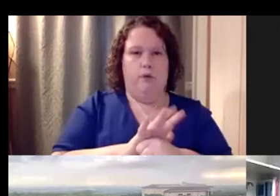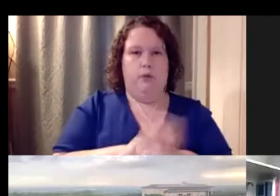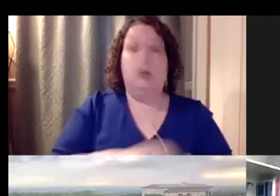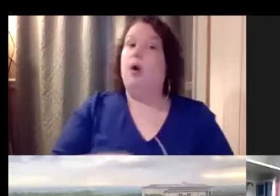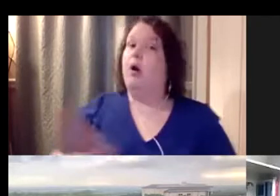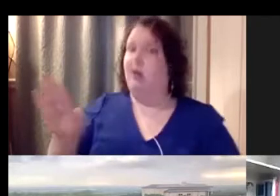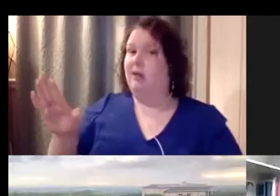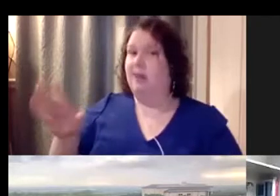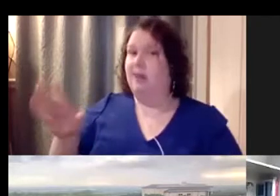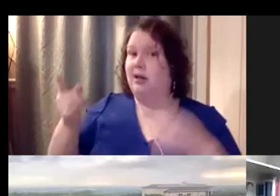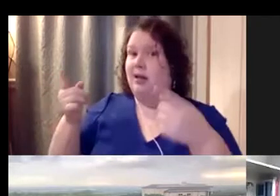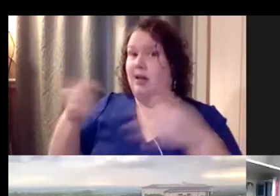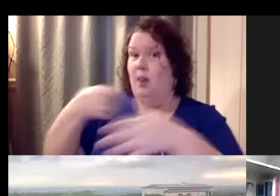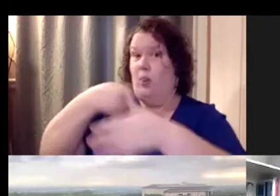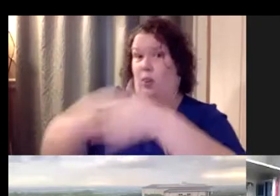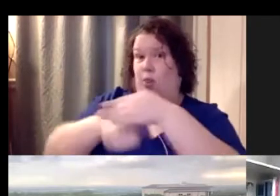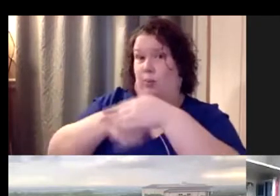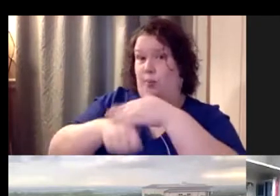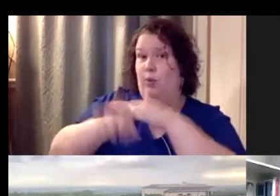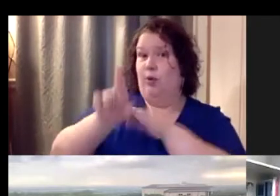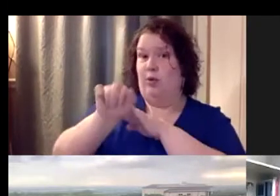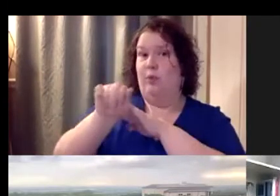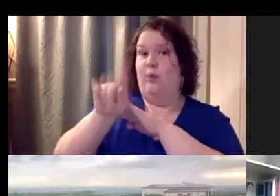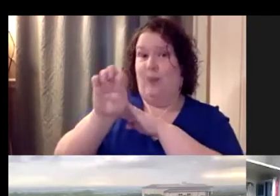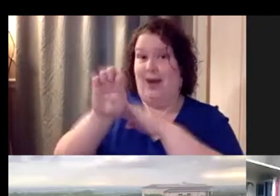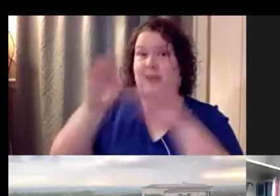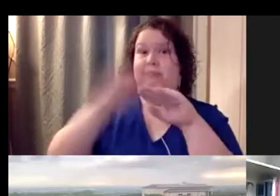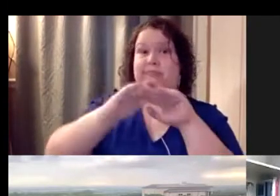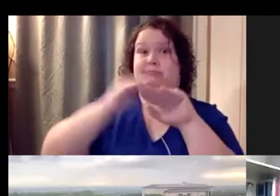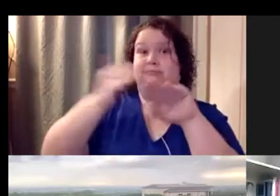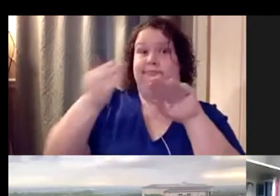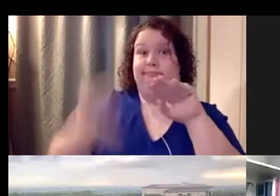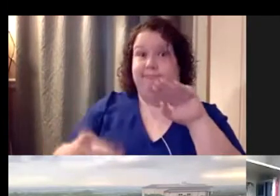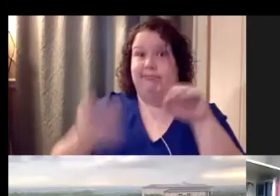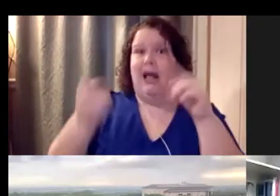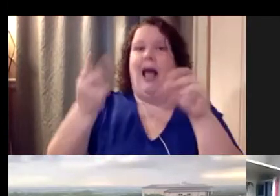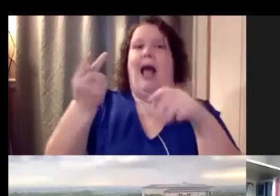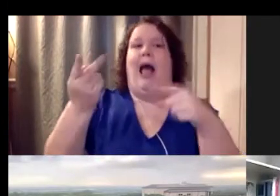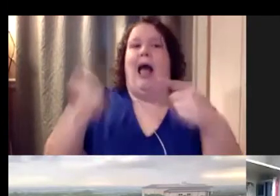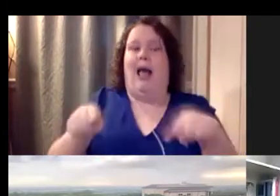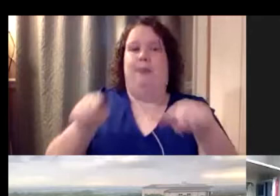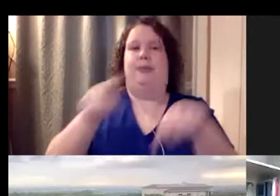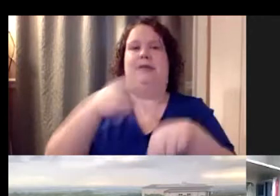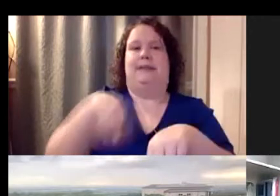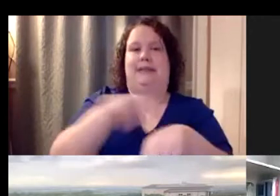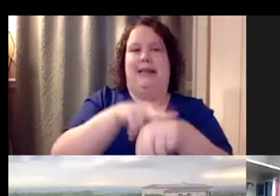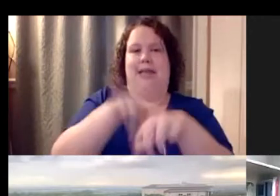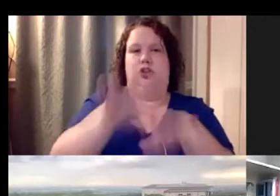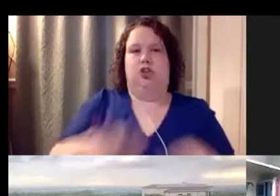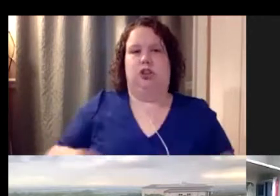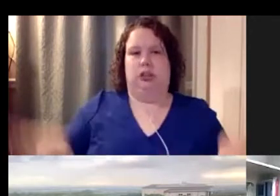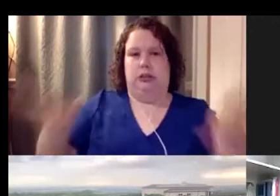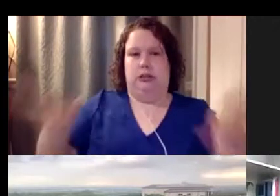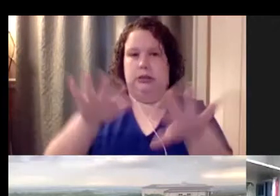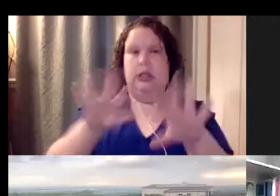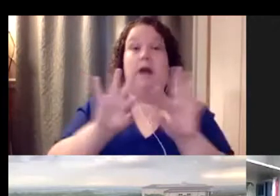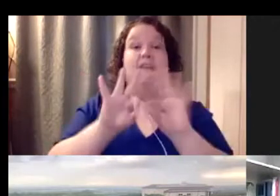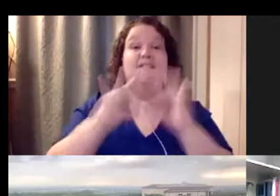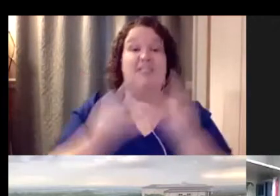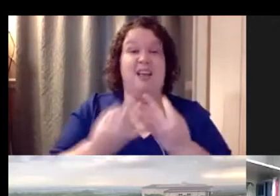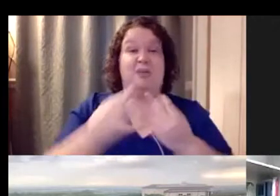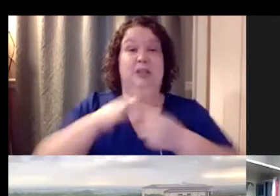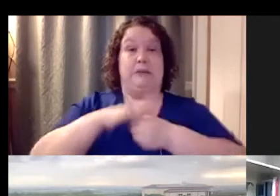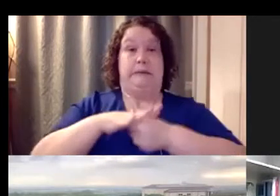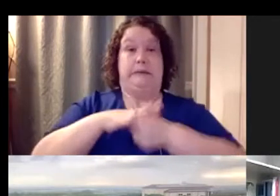phenomenon. You know, we do see that when families are distressed financially, that can cause a